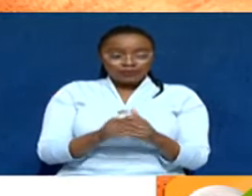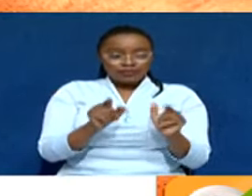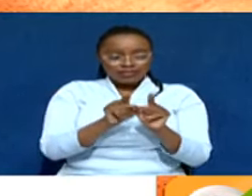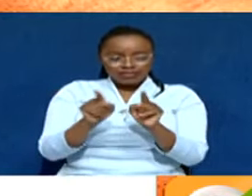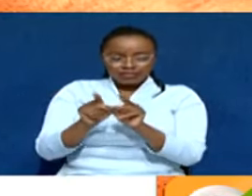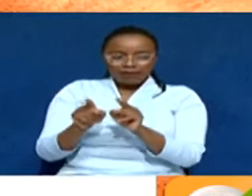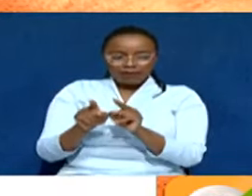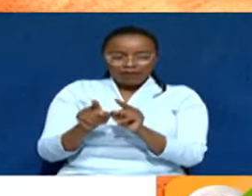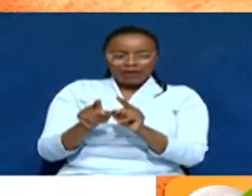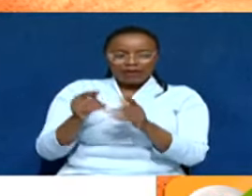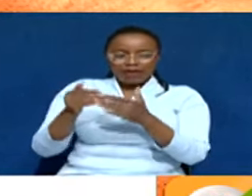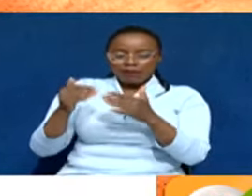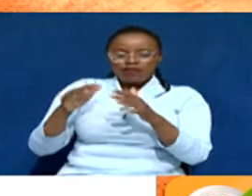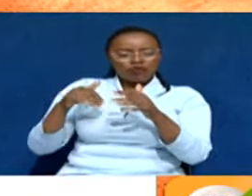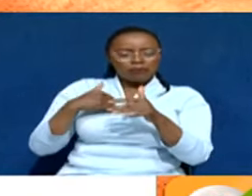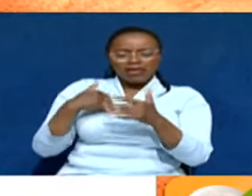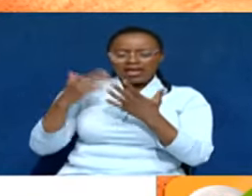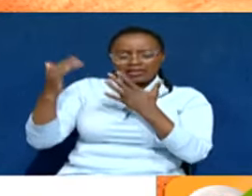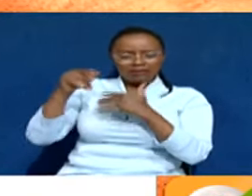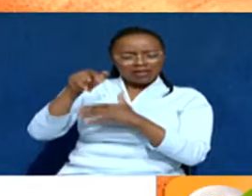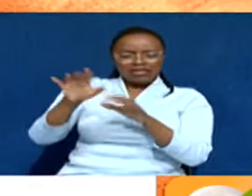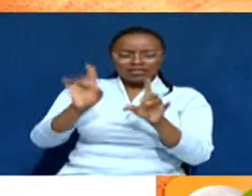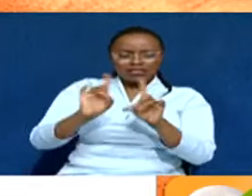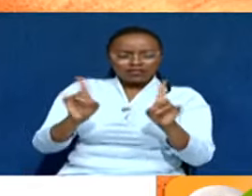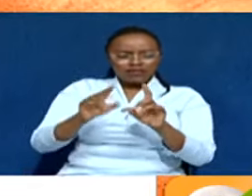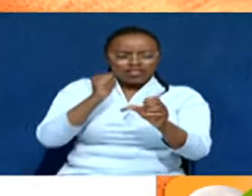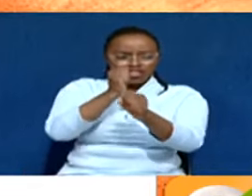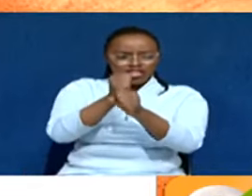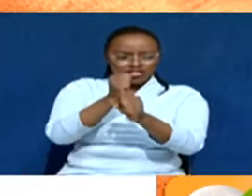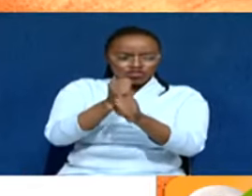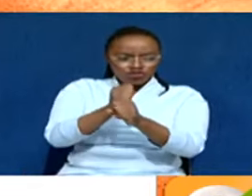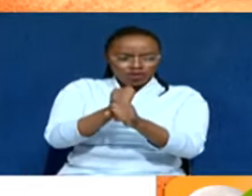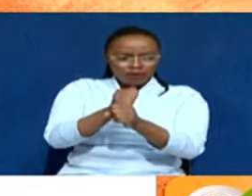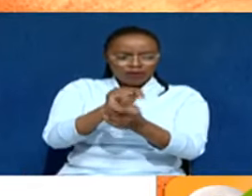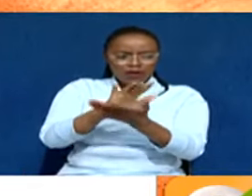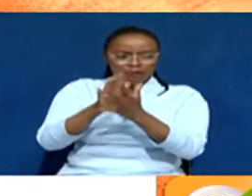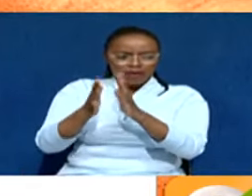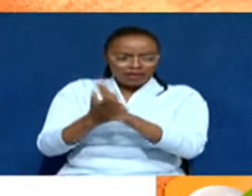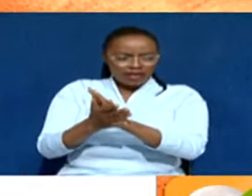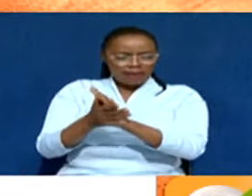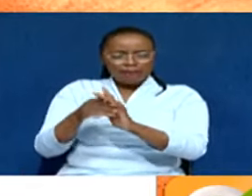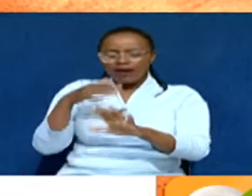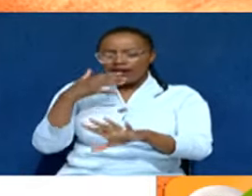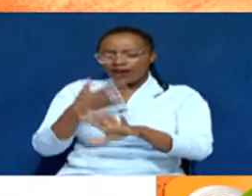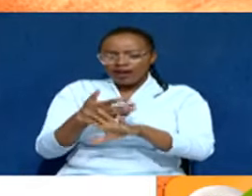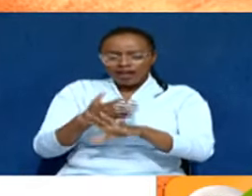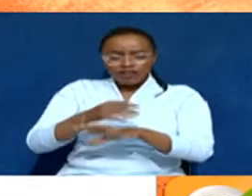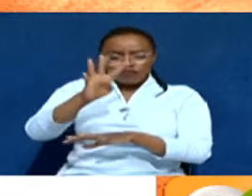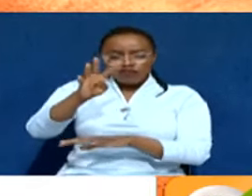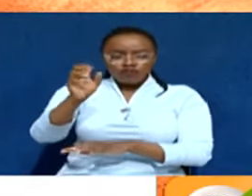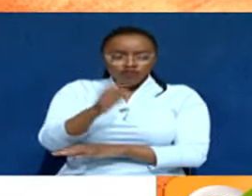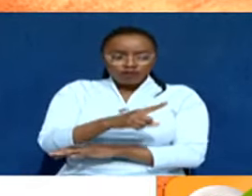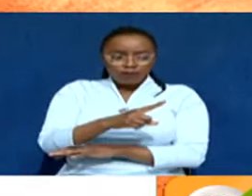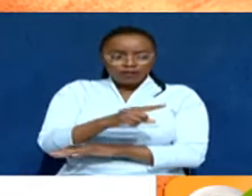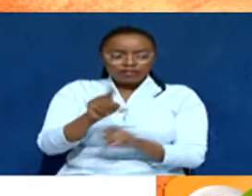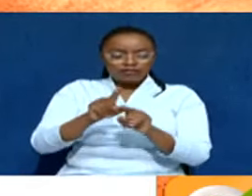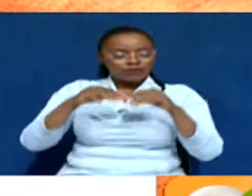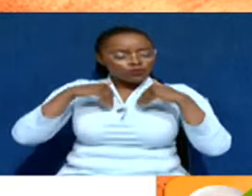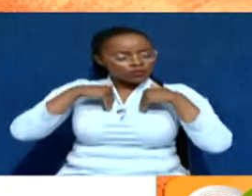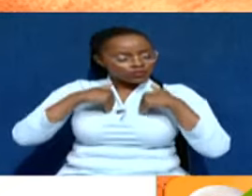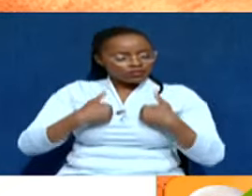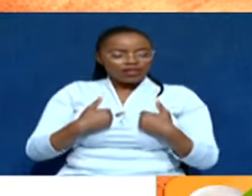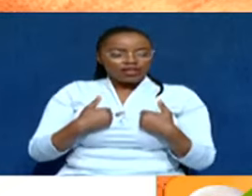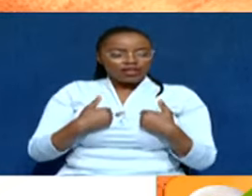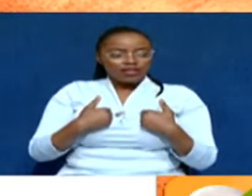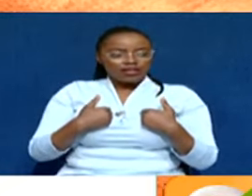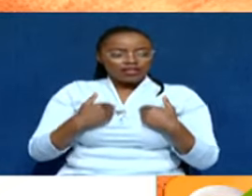sikuwa vile nilikuwa natarajia. Hiyo job ilikuja ikakuwa mingi. In a period of 2 months, I was tired.